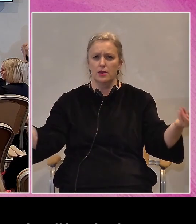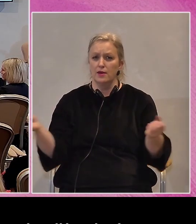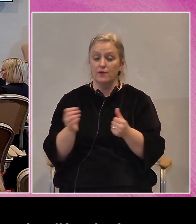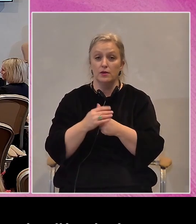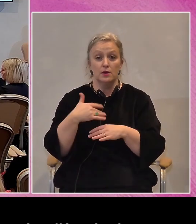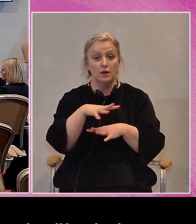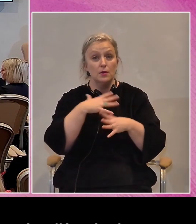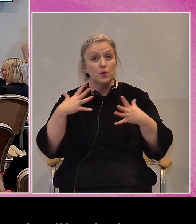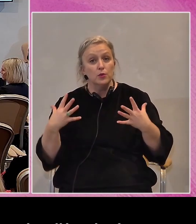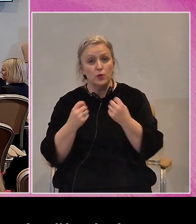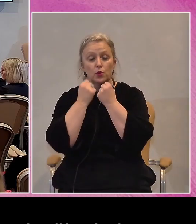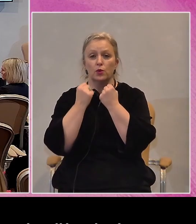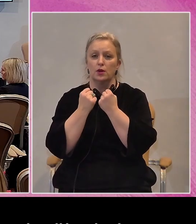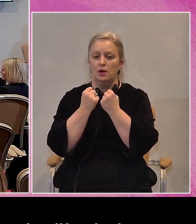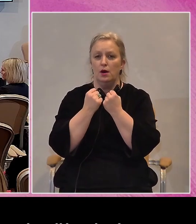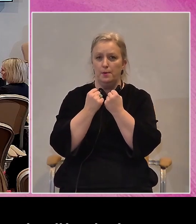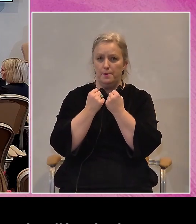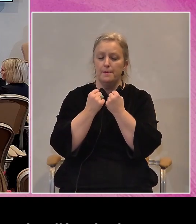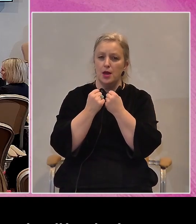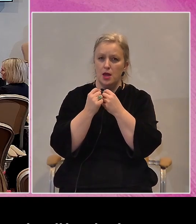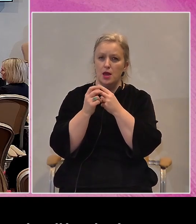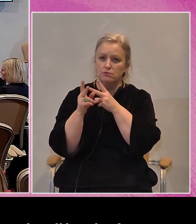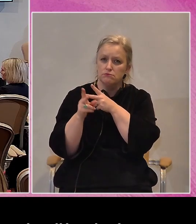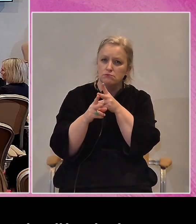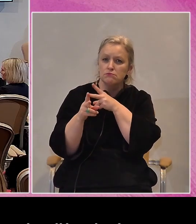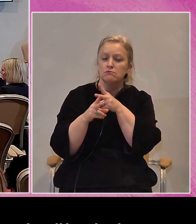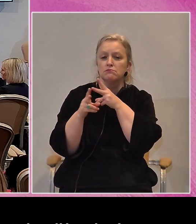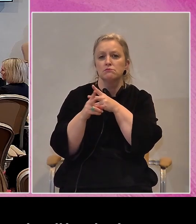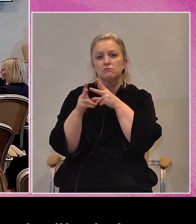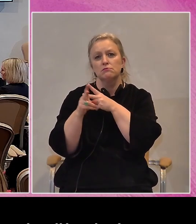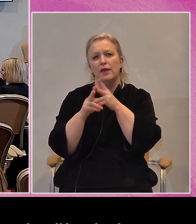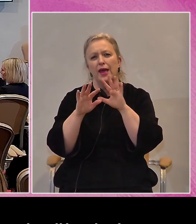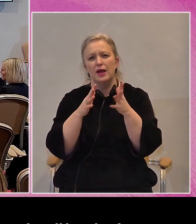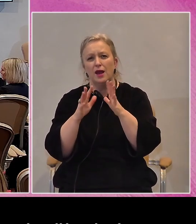experiences it in a slightly different way. We try to track